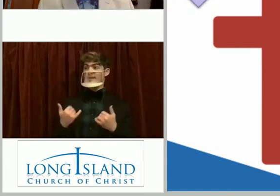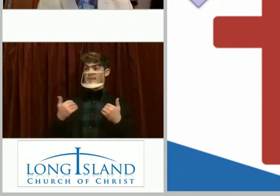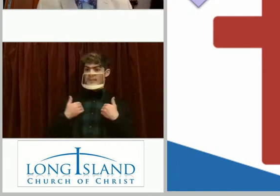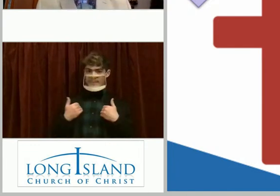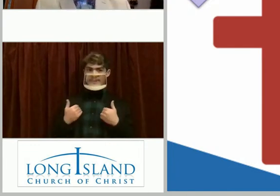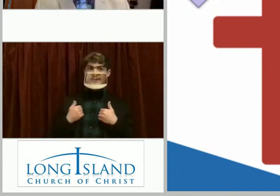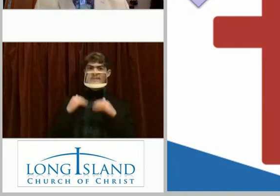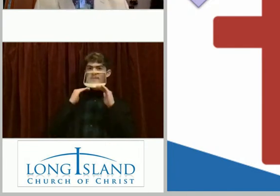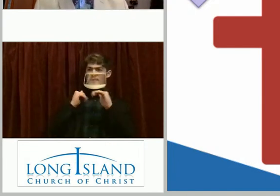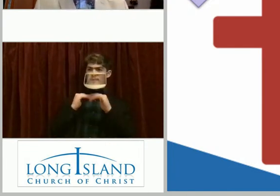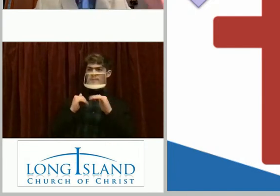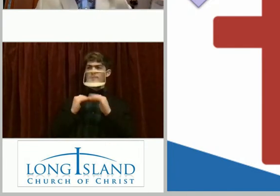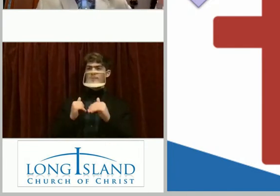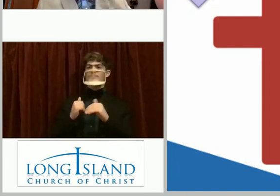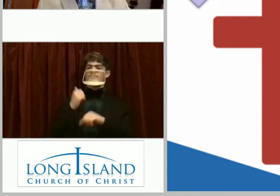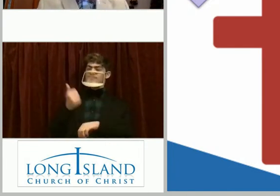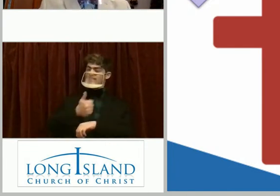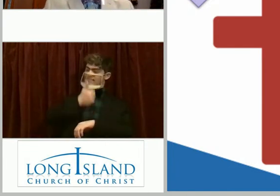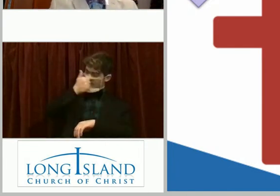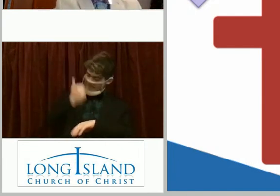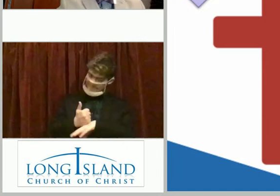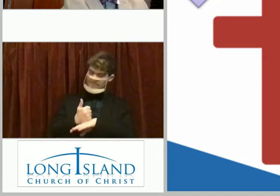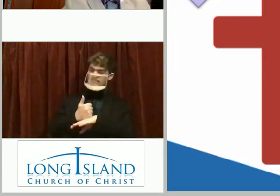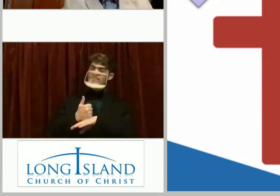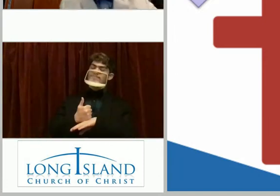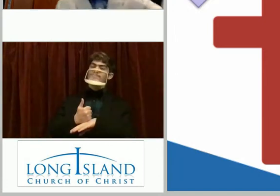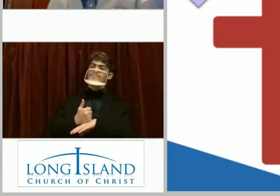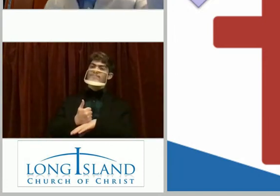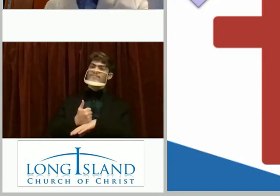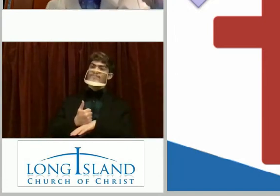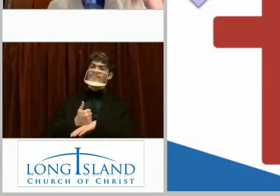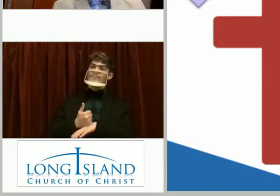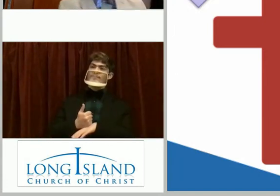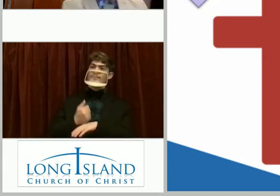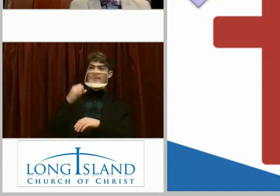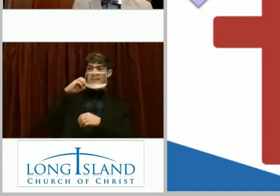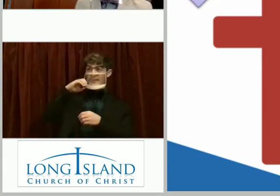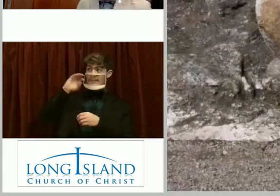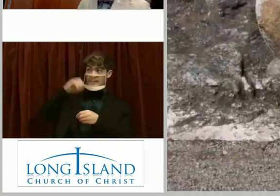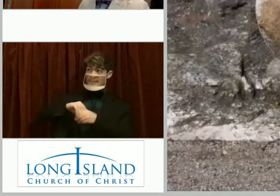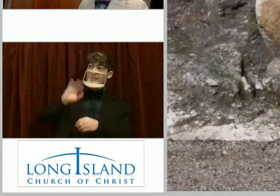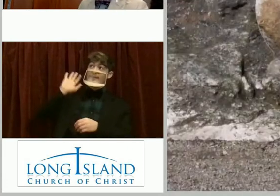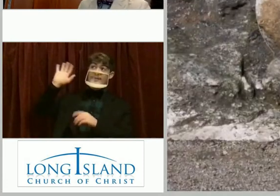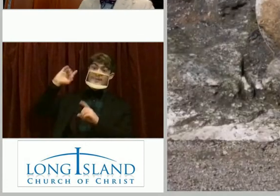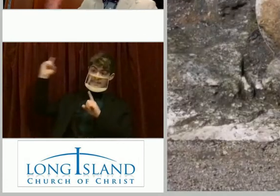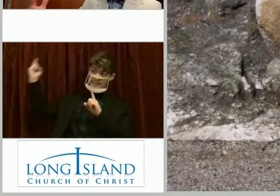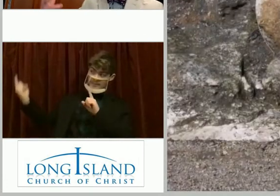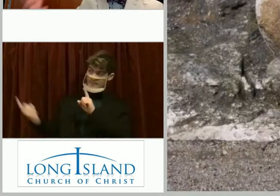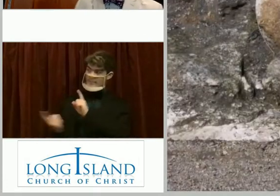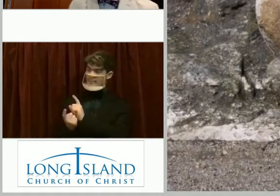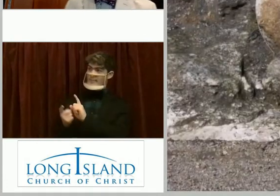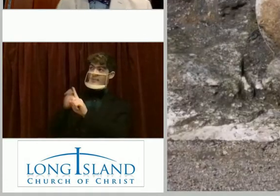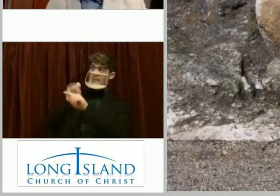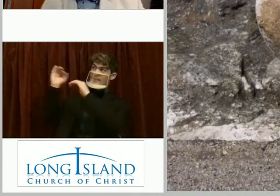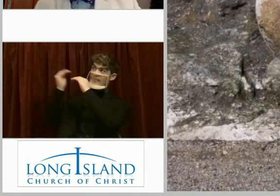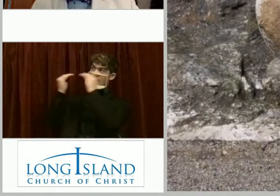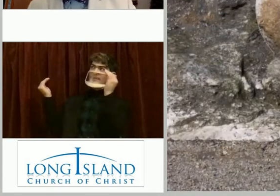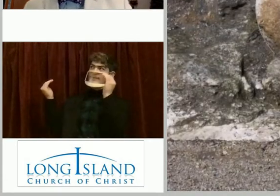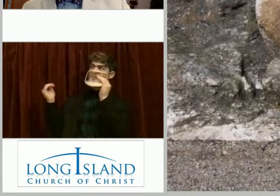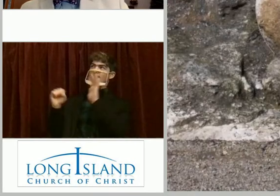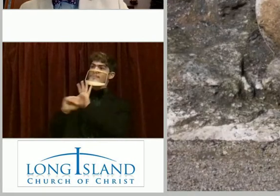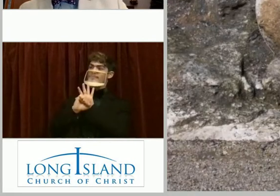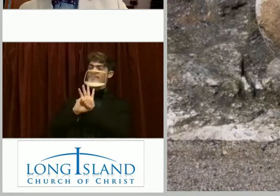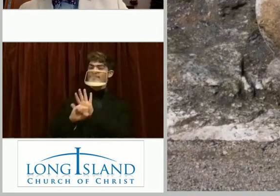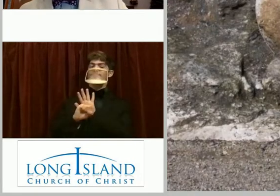hope, an unabated hope in his return from heaven. And that's the symbol of